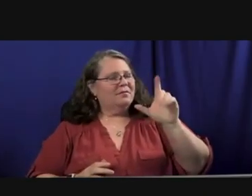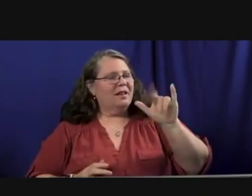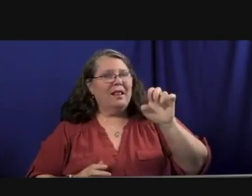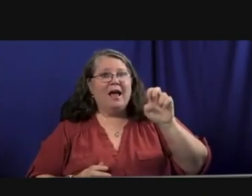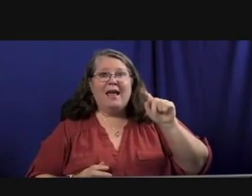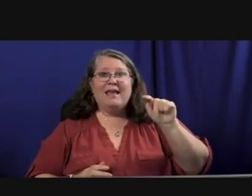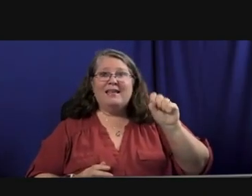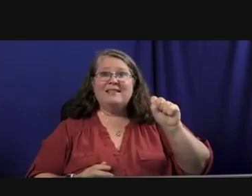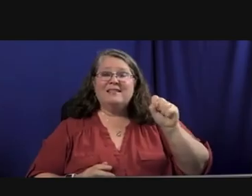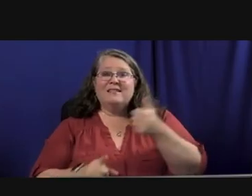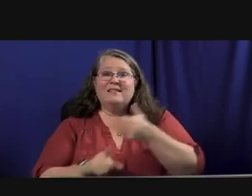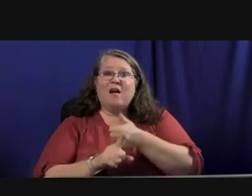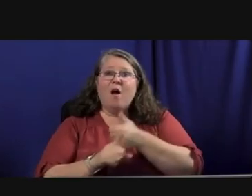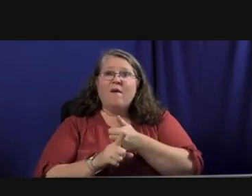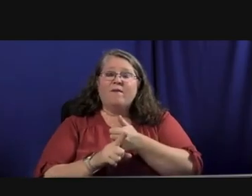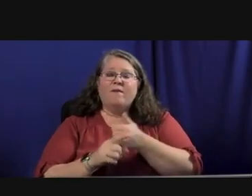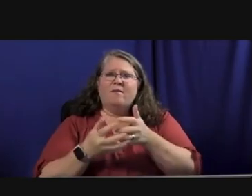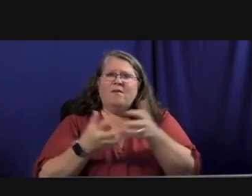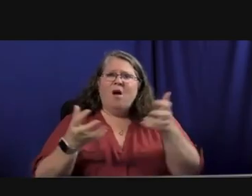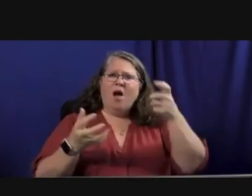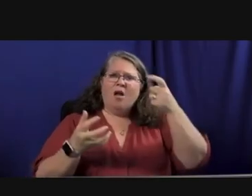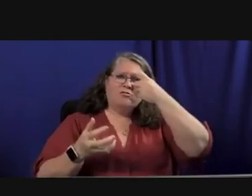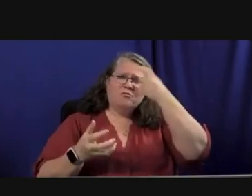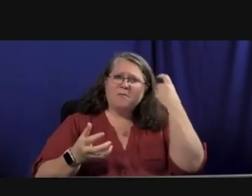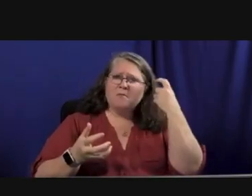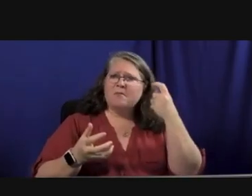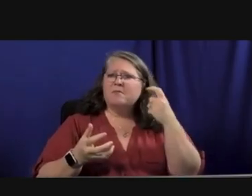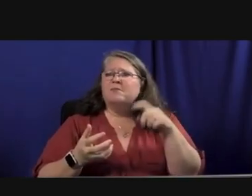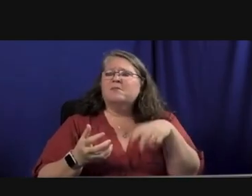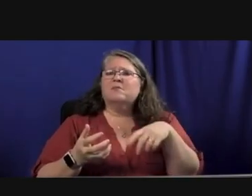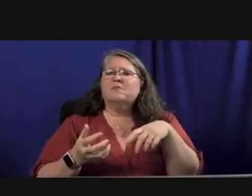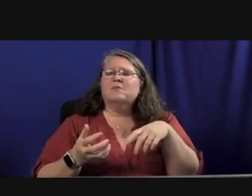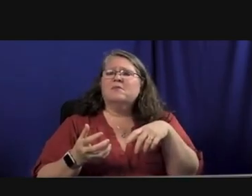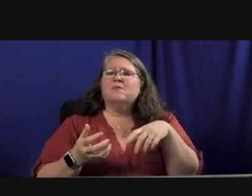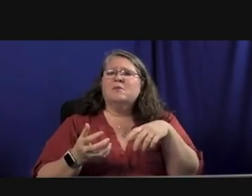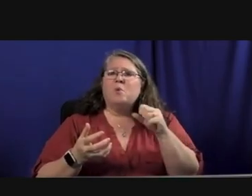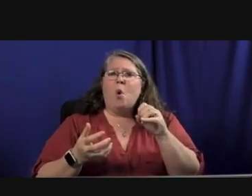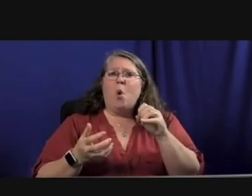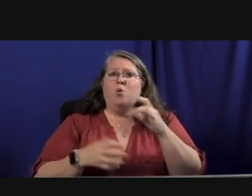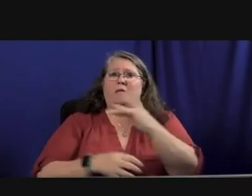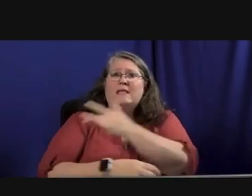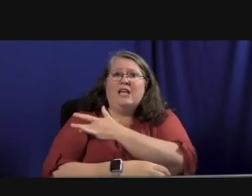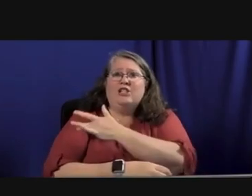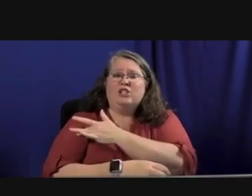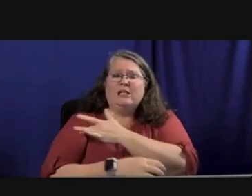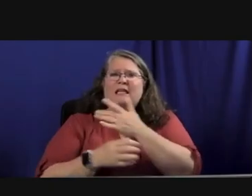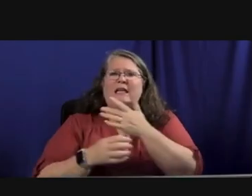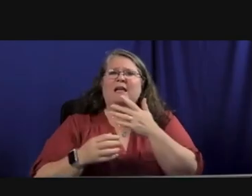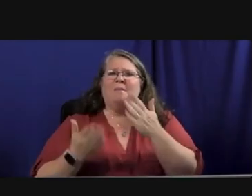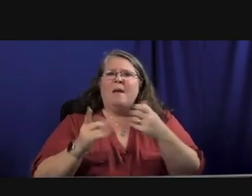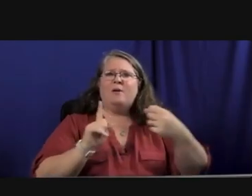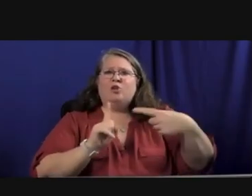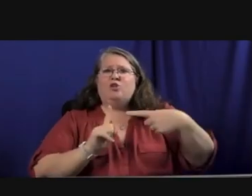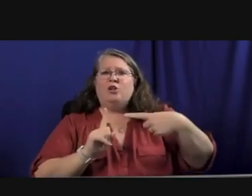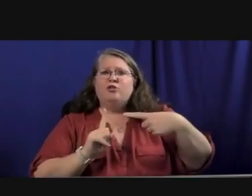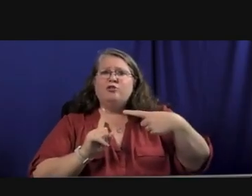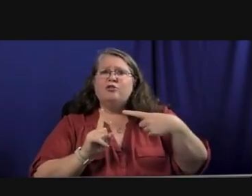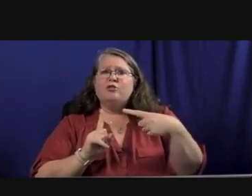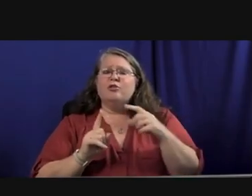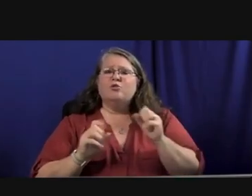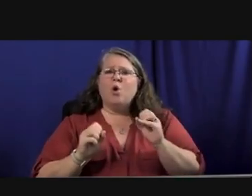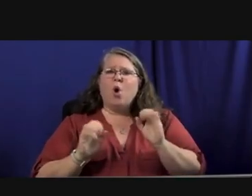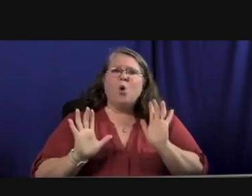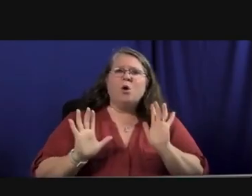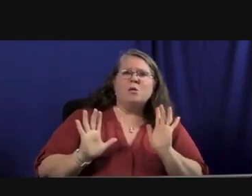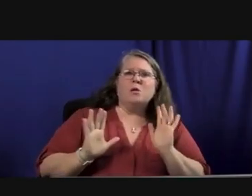serving or supporting. Also, clients have experienced a lot of trauma, so physical touch